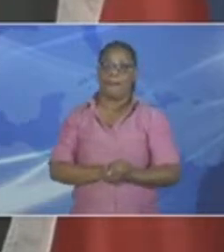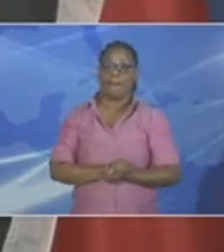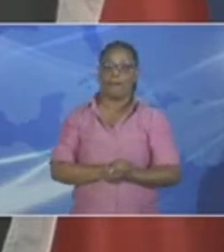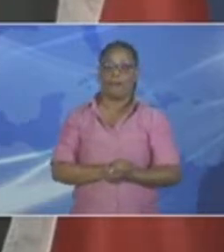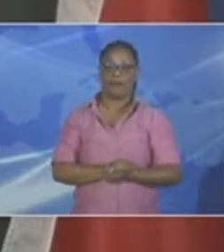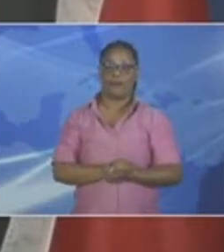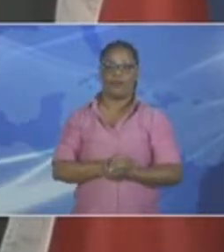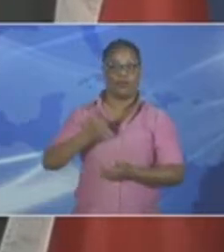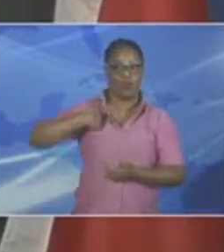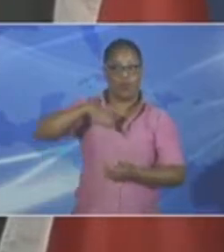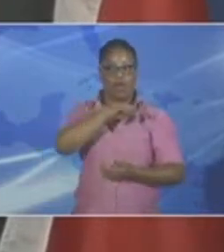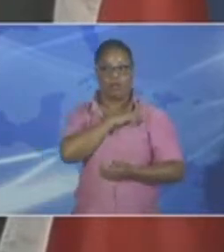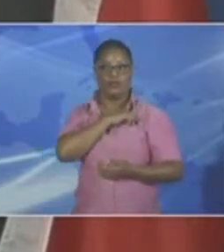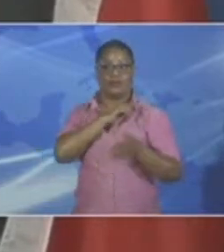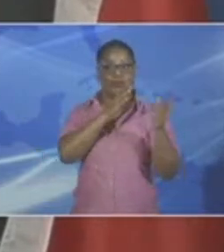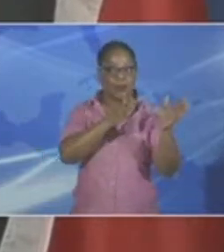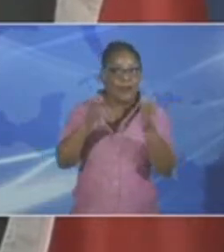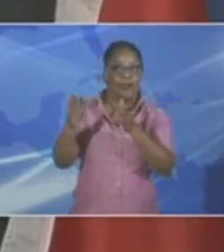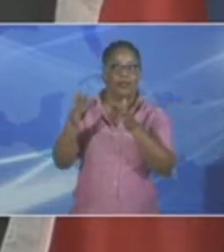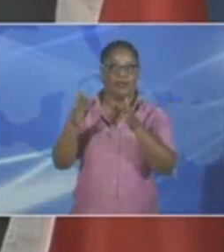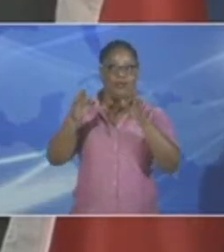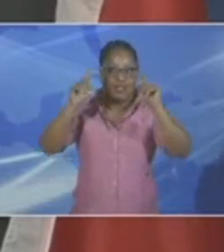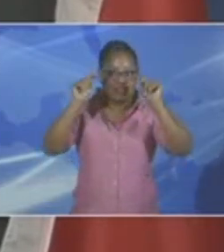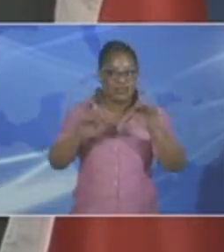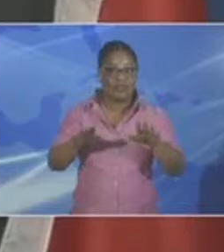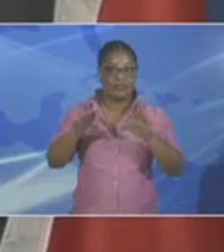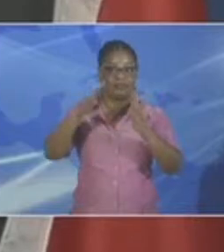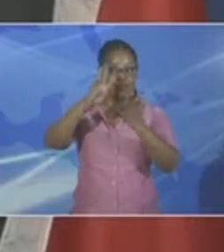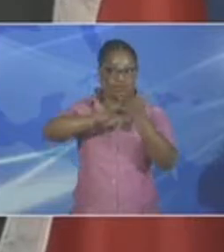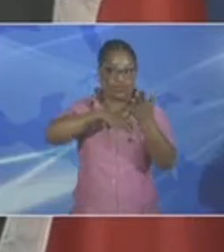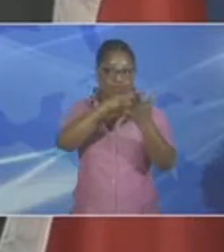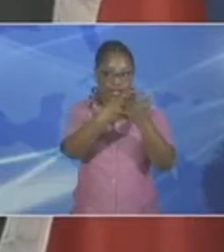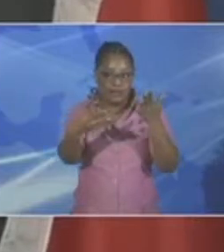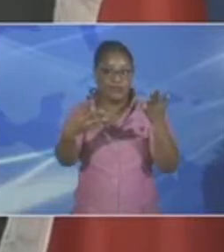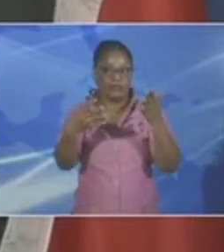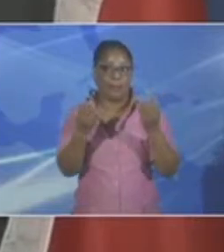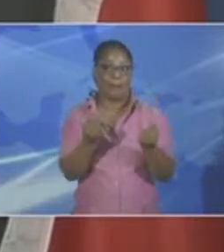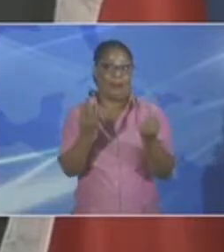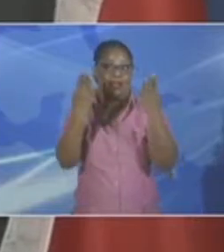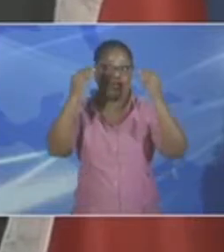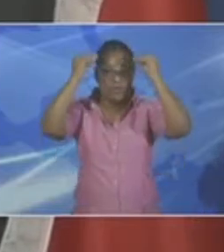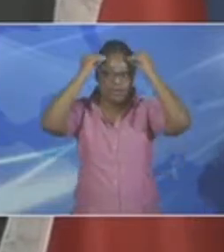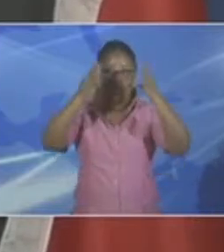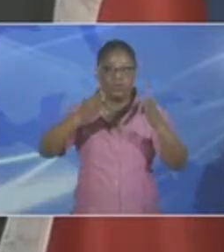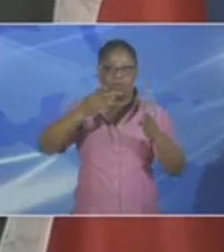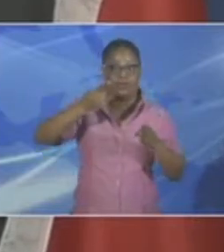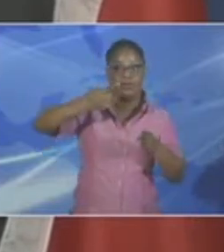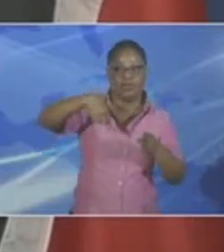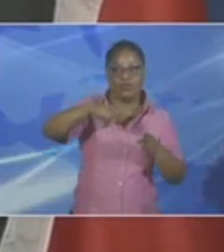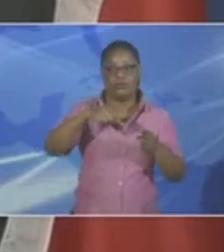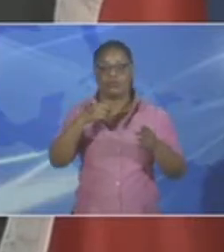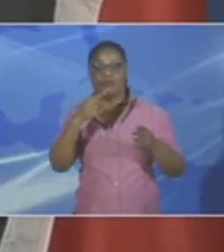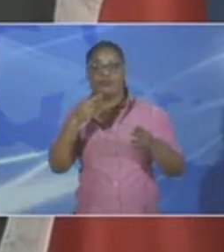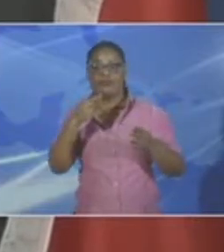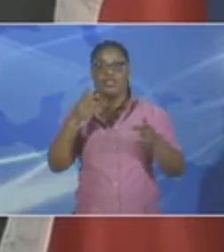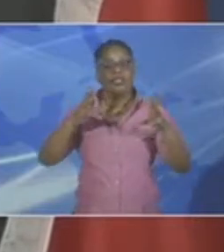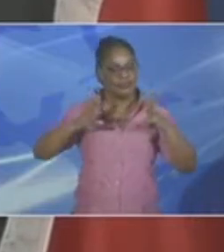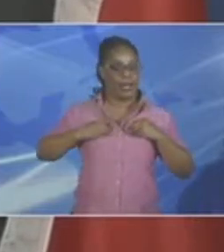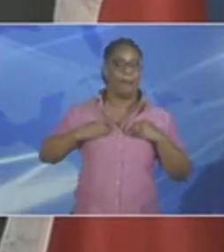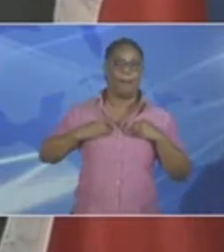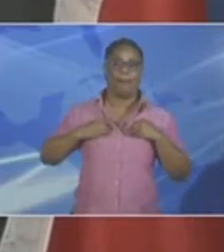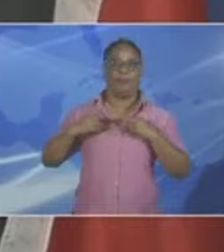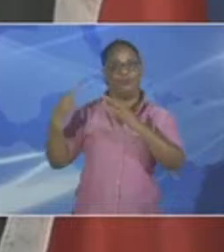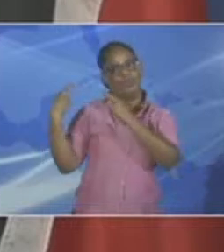our exam schedules were kept, and many teachers went beyond the call of duty. Not all of them, but